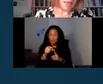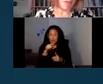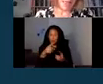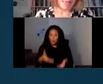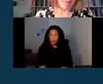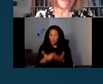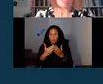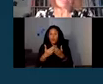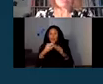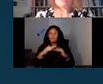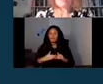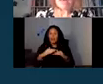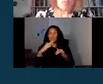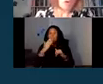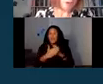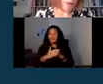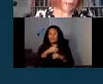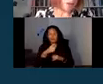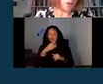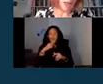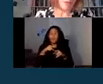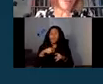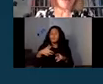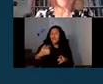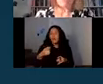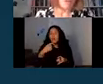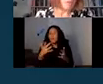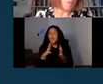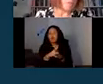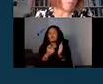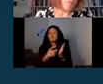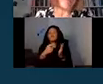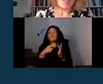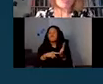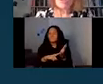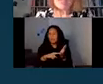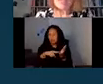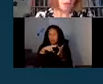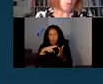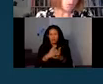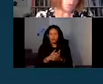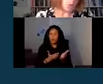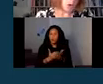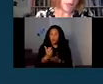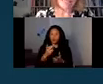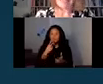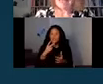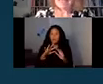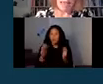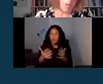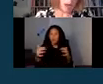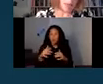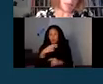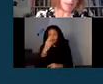in Southend, and she spent most of her adult life in Rittle. During the Second World War, she